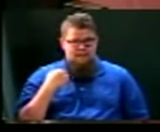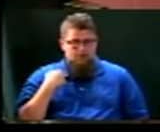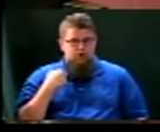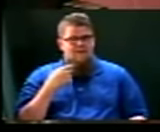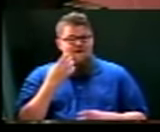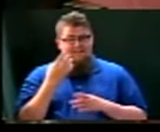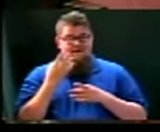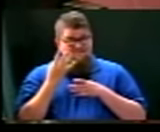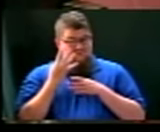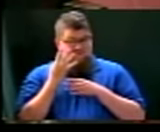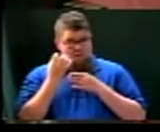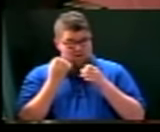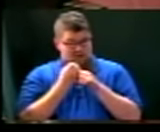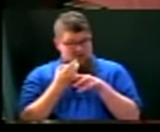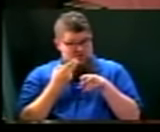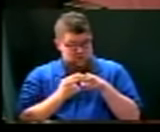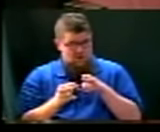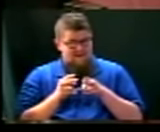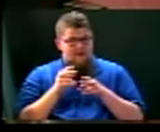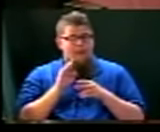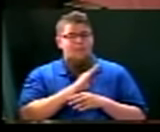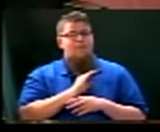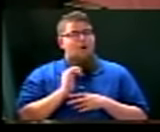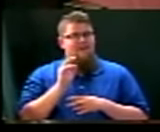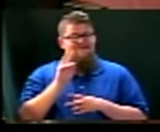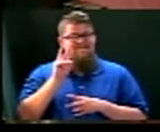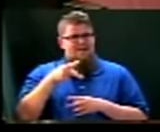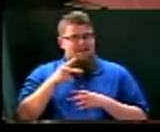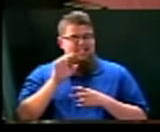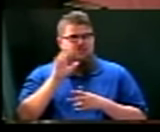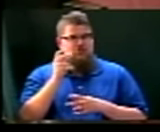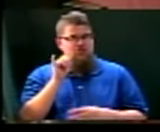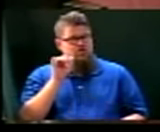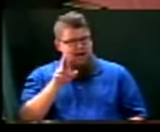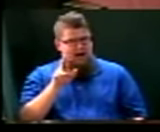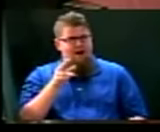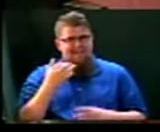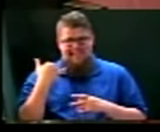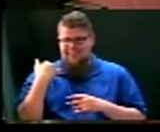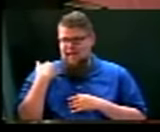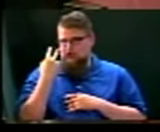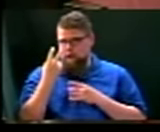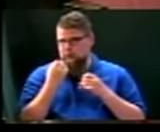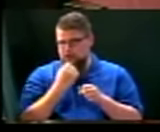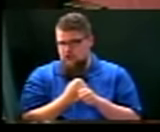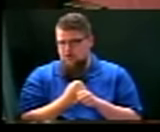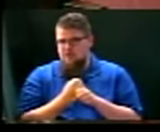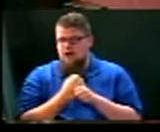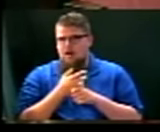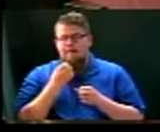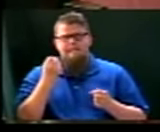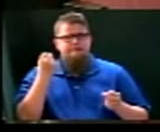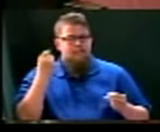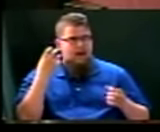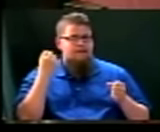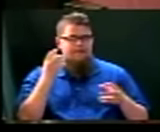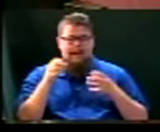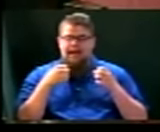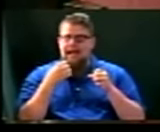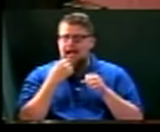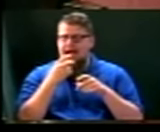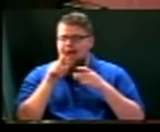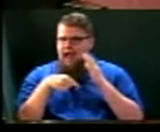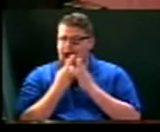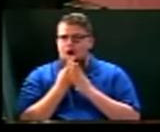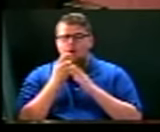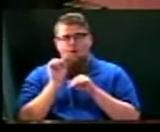short years, she has served as board vice chair for the last 2 years and also spent an untold number of hours chairing the superintendent